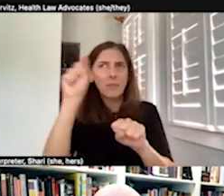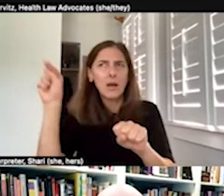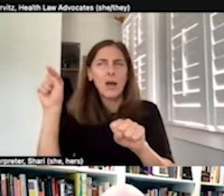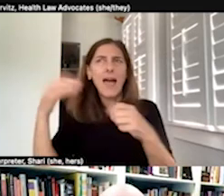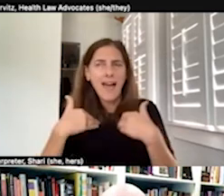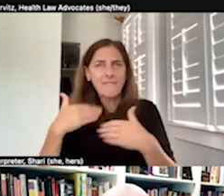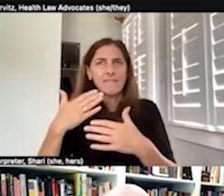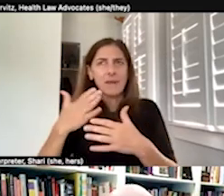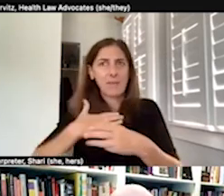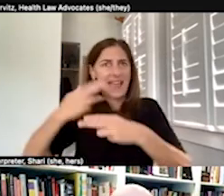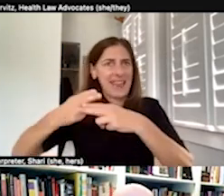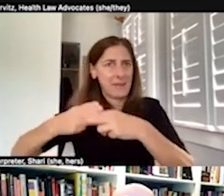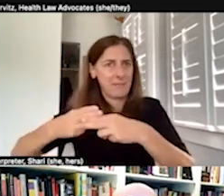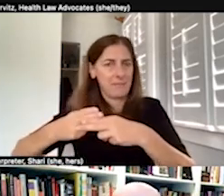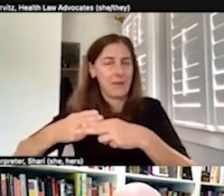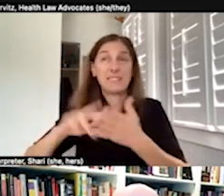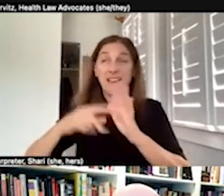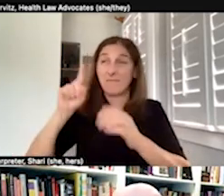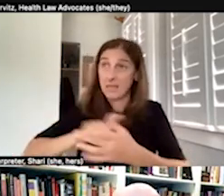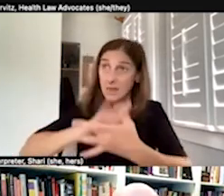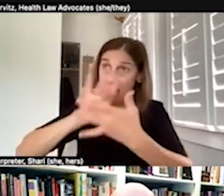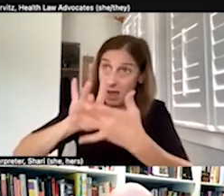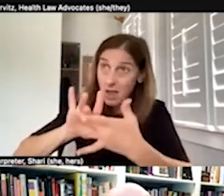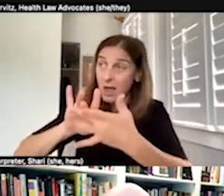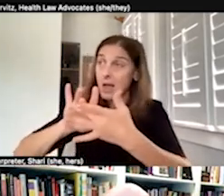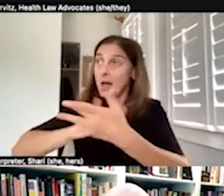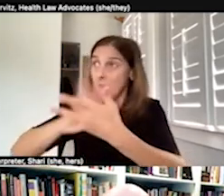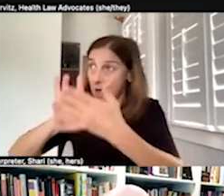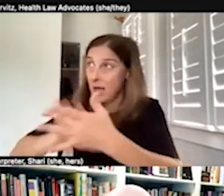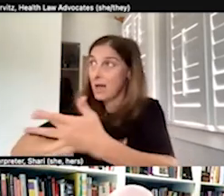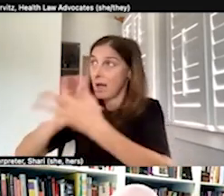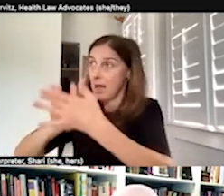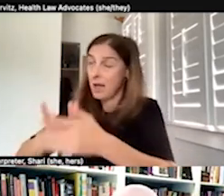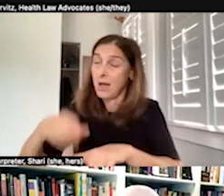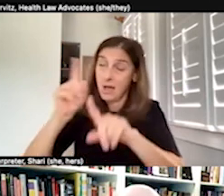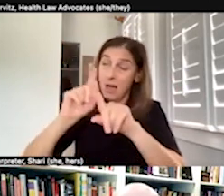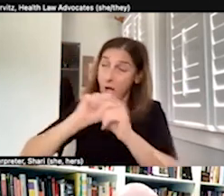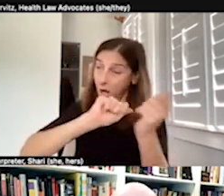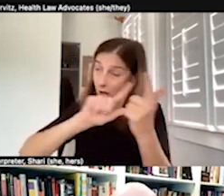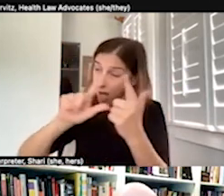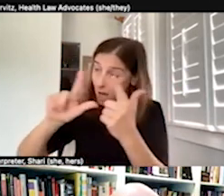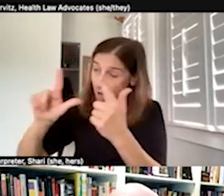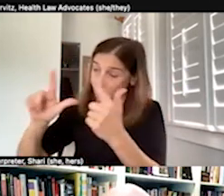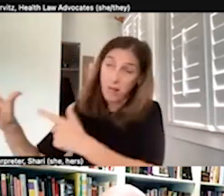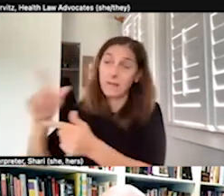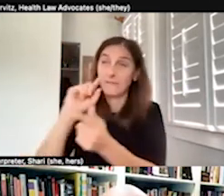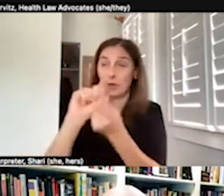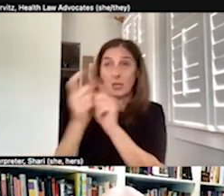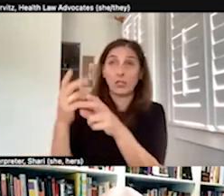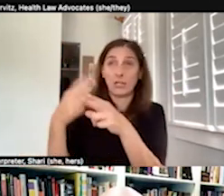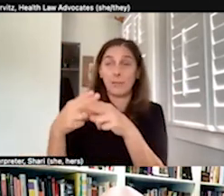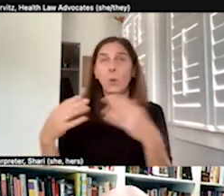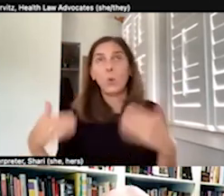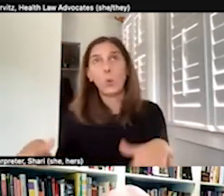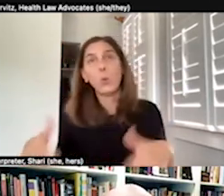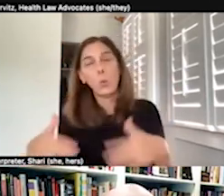changed with my affirming name. It can be a lot to unpack, and it can take many years. I have had my name